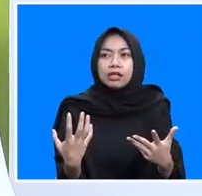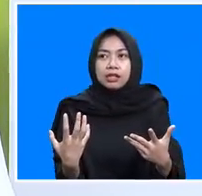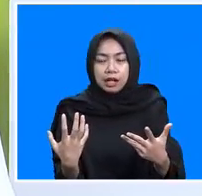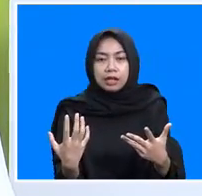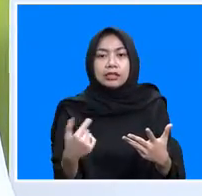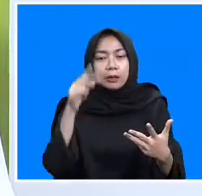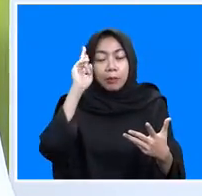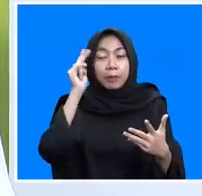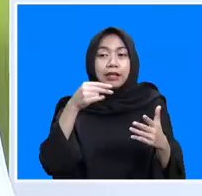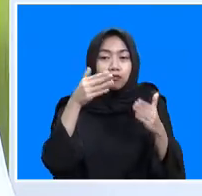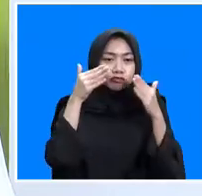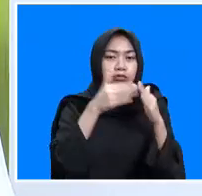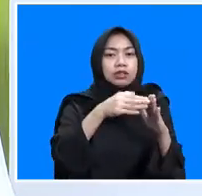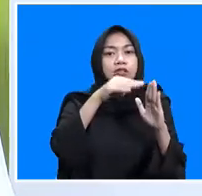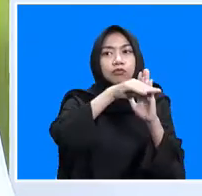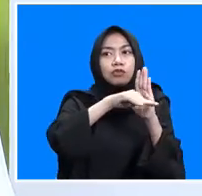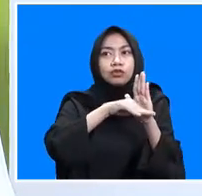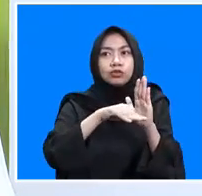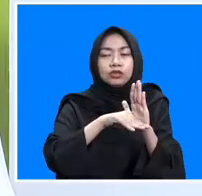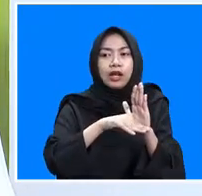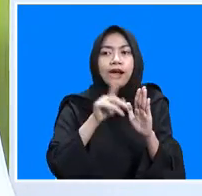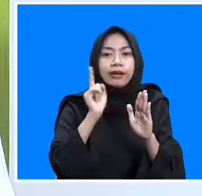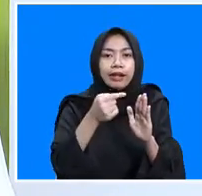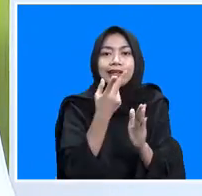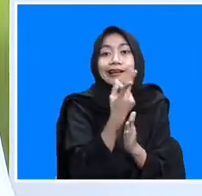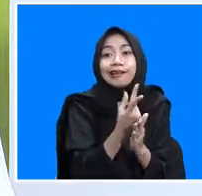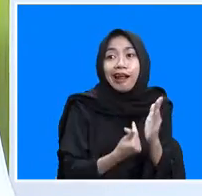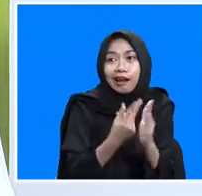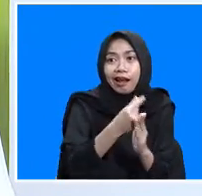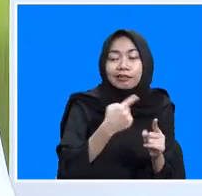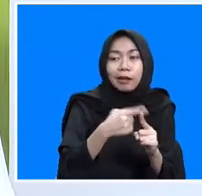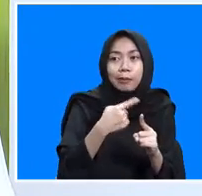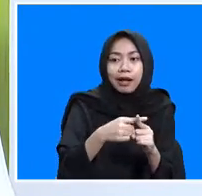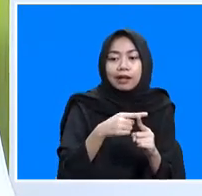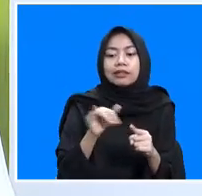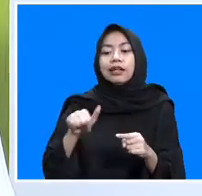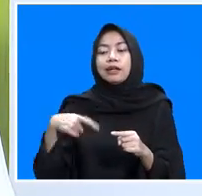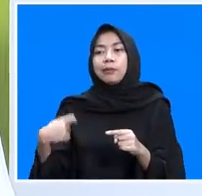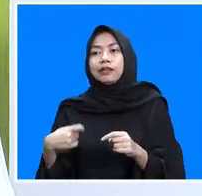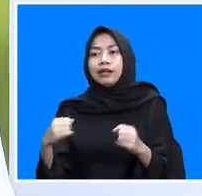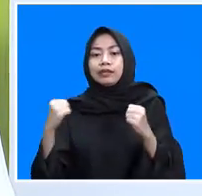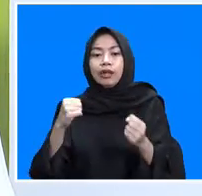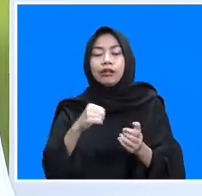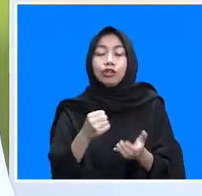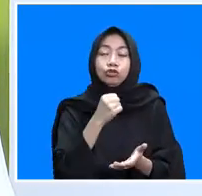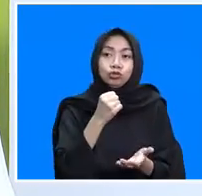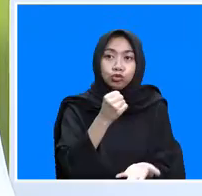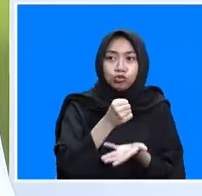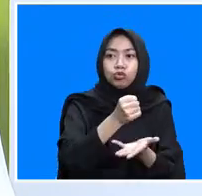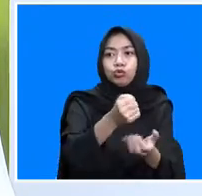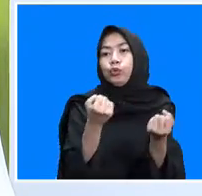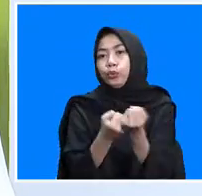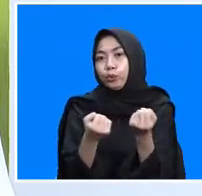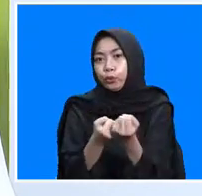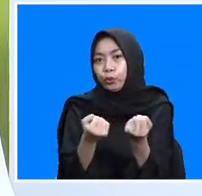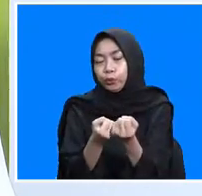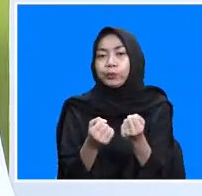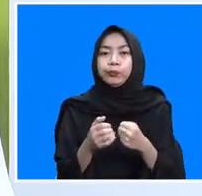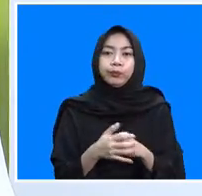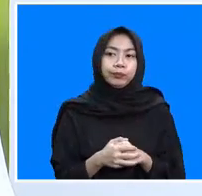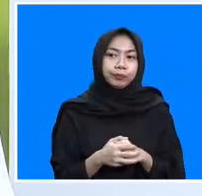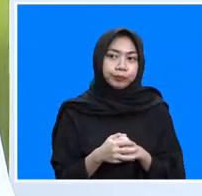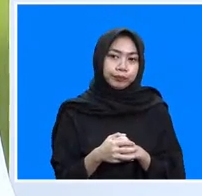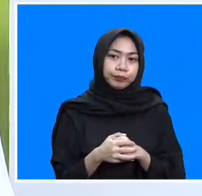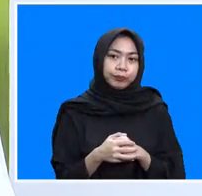policies. So we provided additional funding for mental health support. Some of the states also implement this